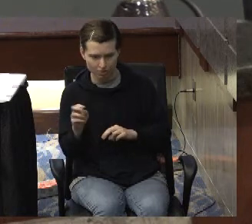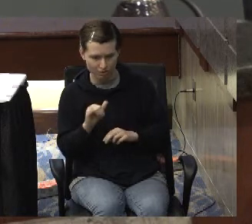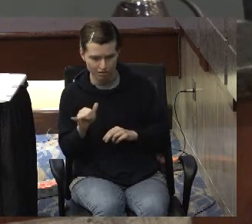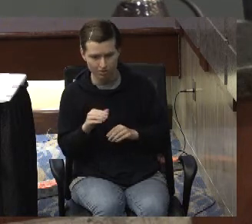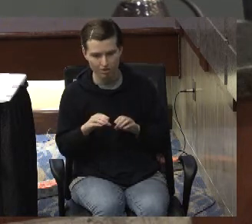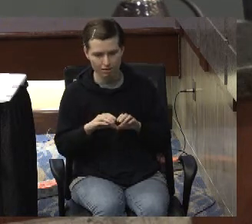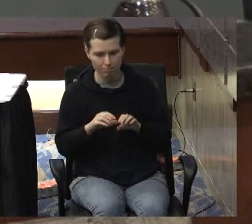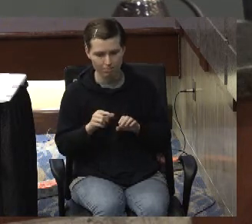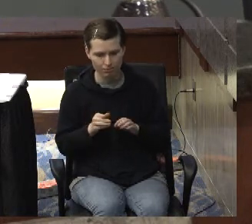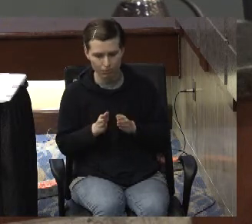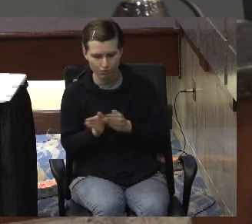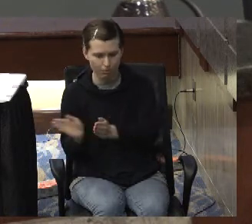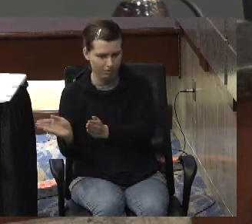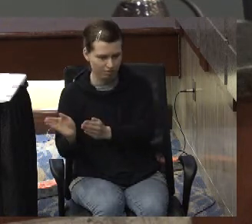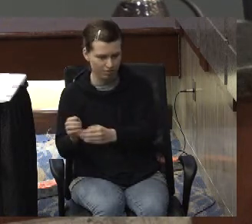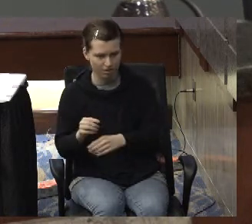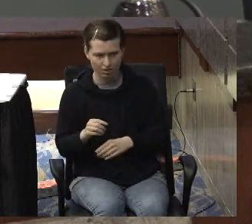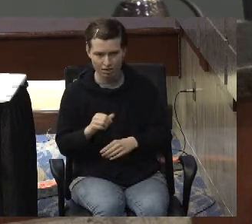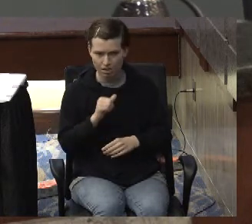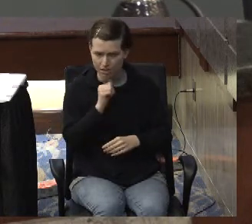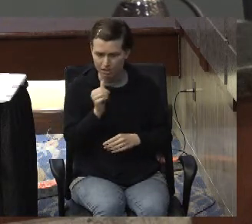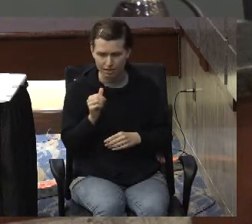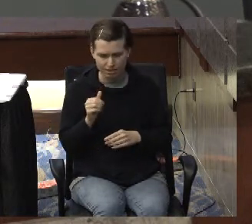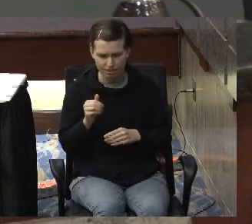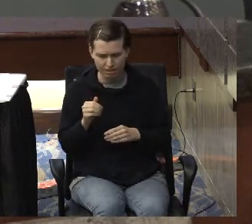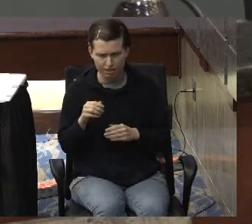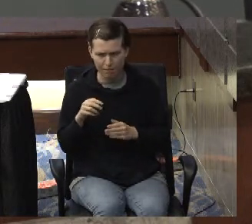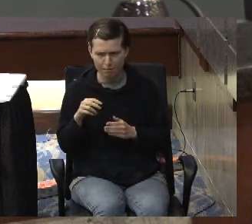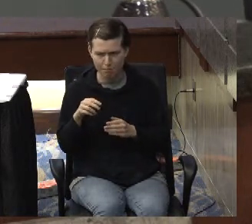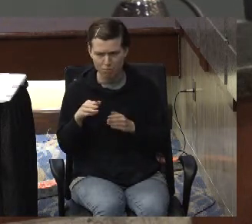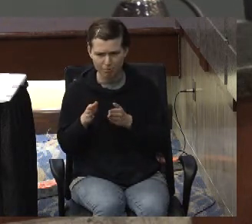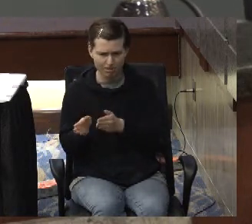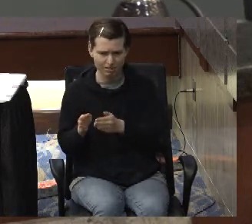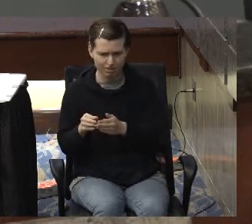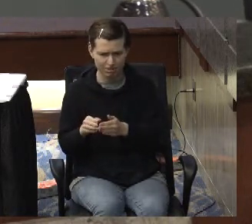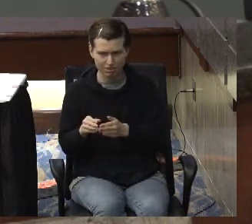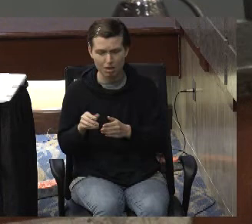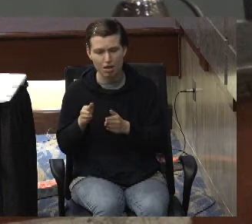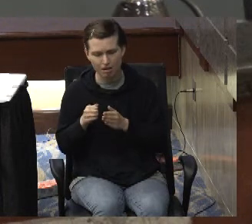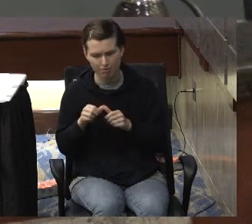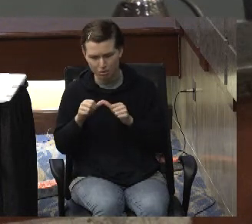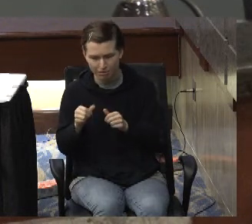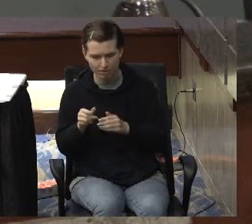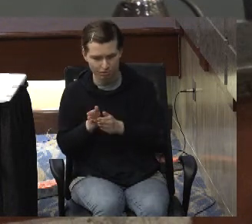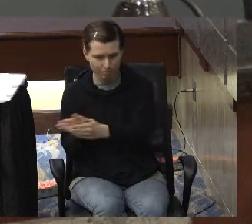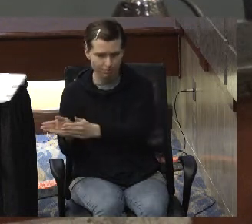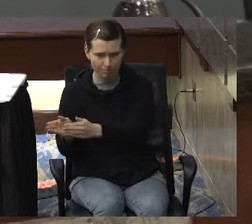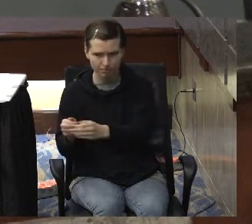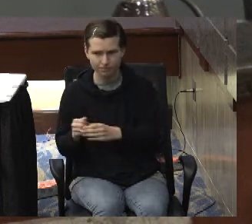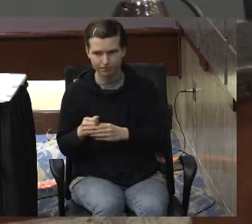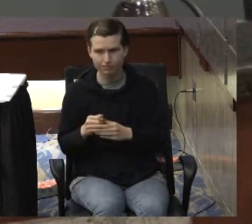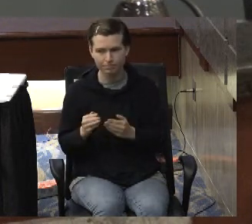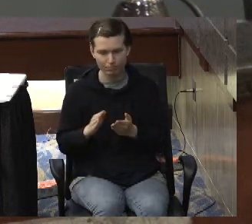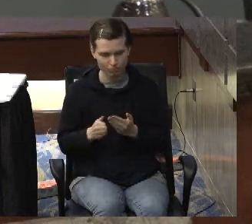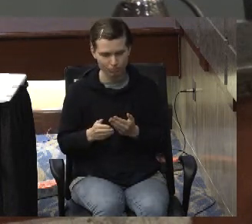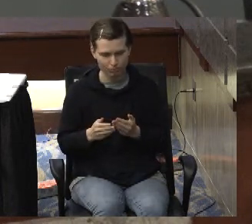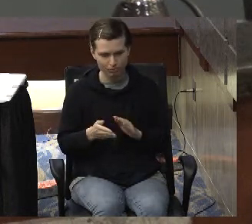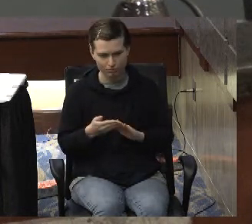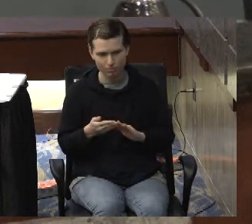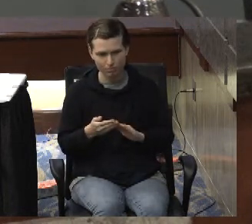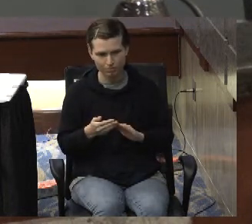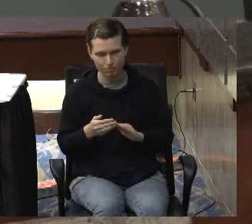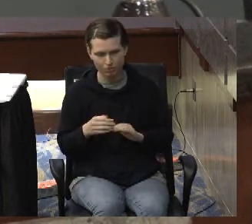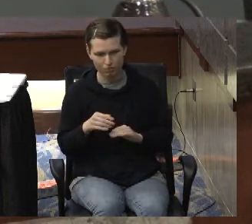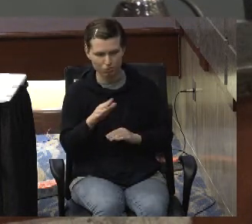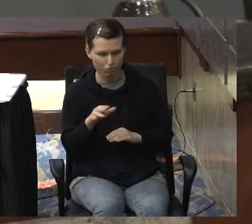like necessarily a fixed route operation in the core of the city that knows it's going to travel 27 miles in a Every day.